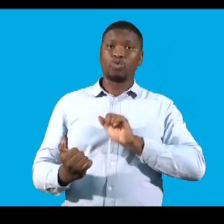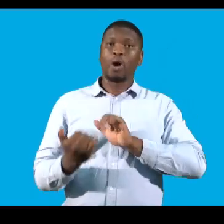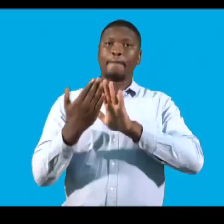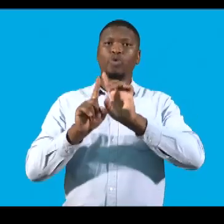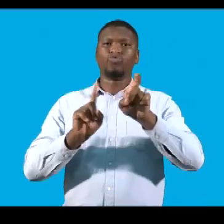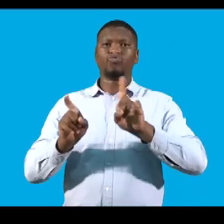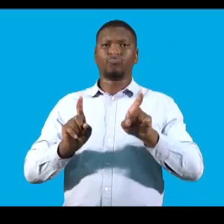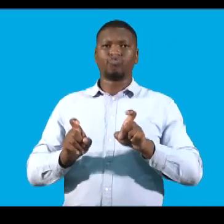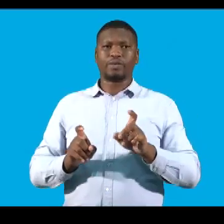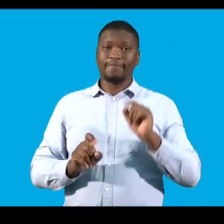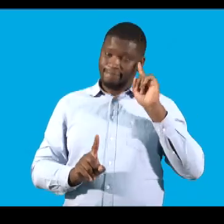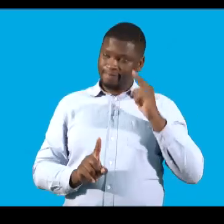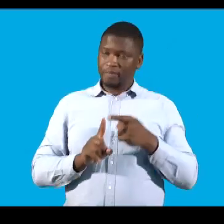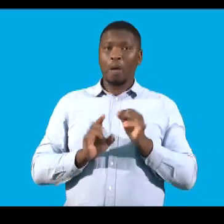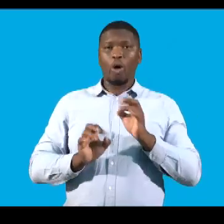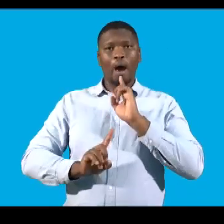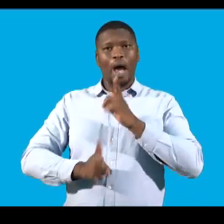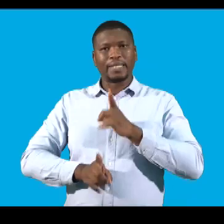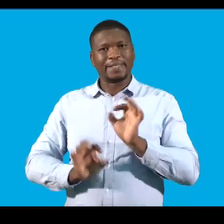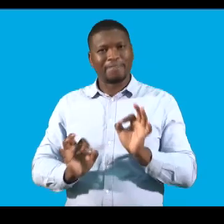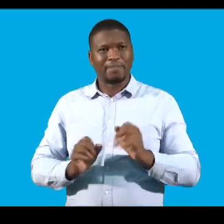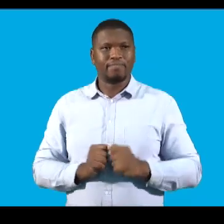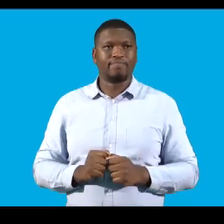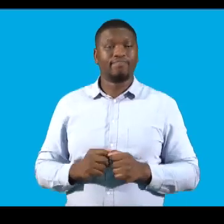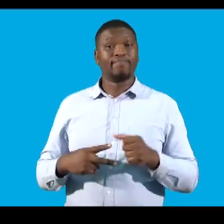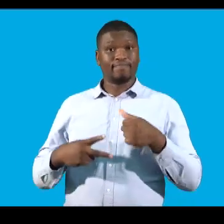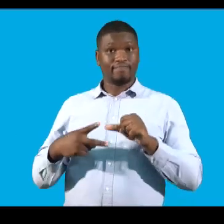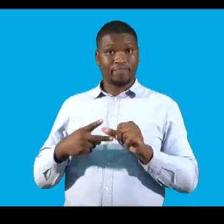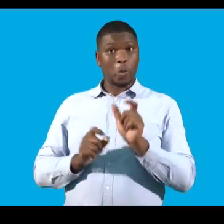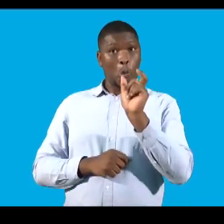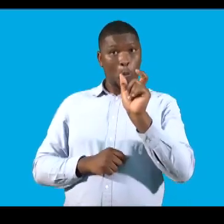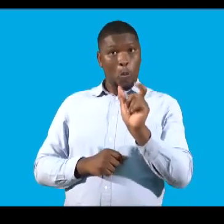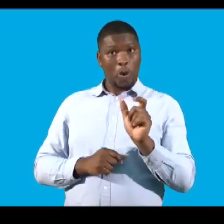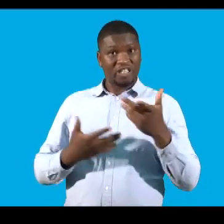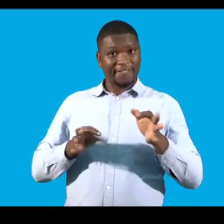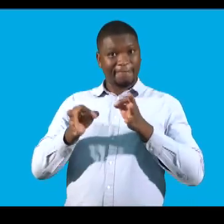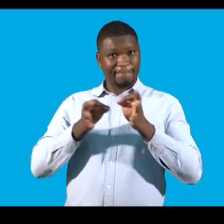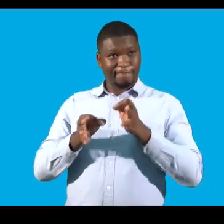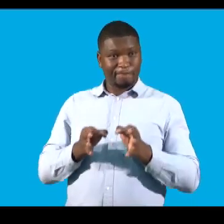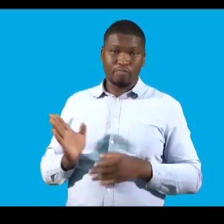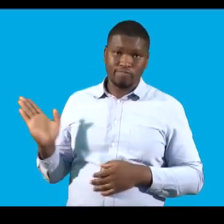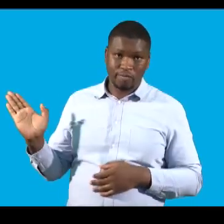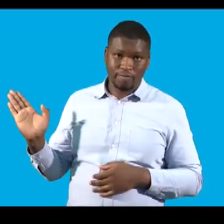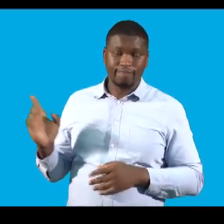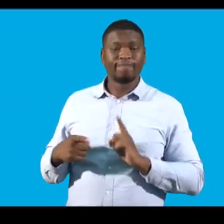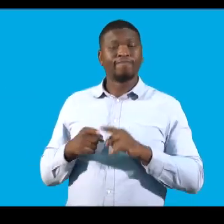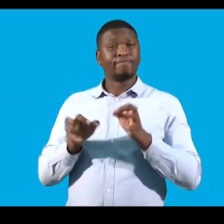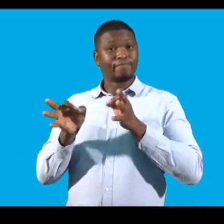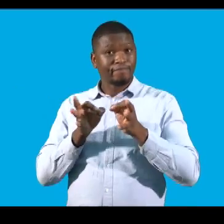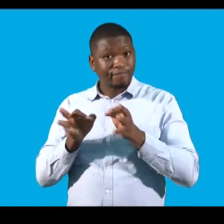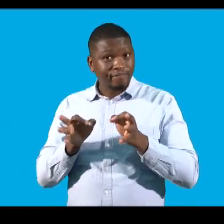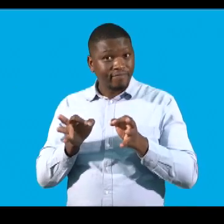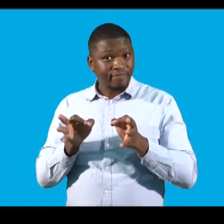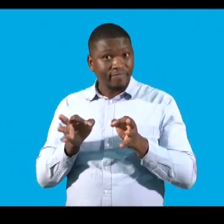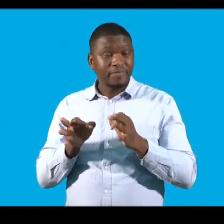the questions with proper answering techniques. These are some of the key words that we were taught today. Explain,